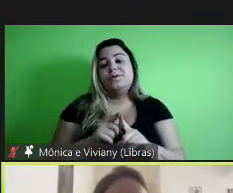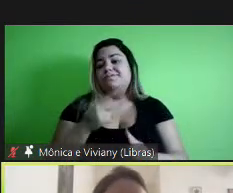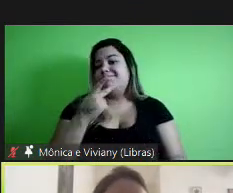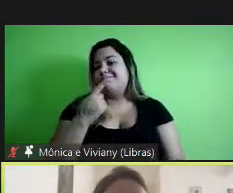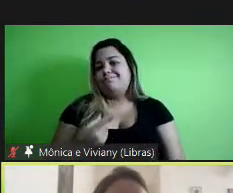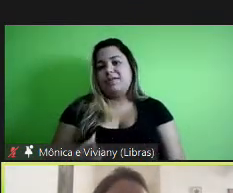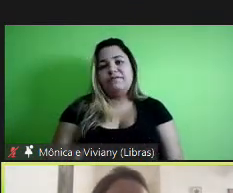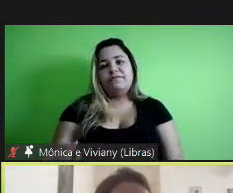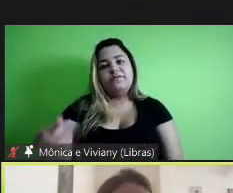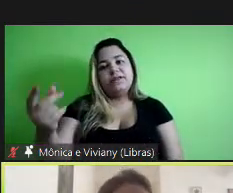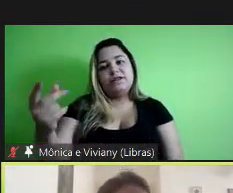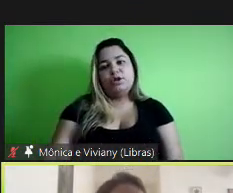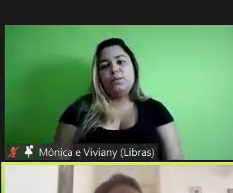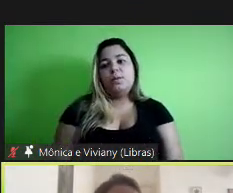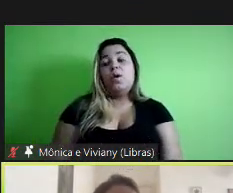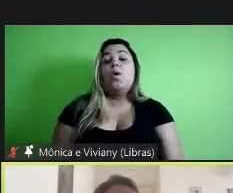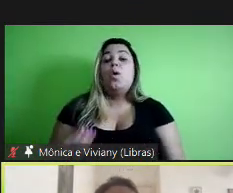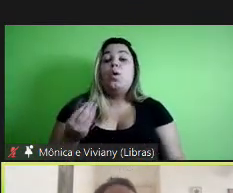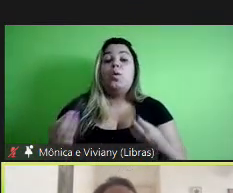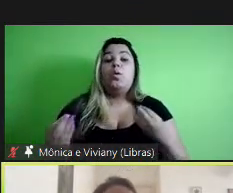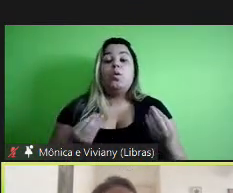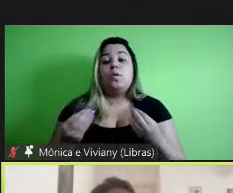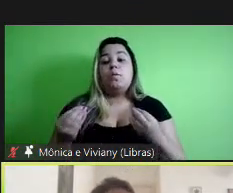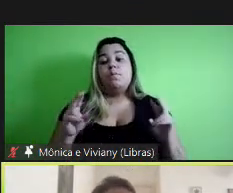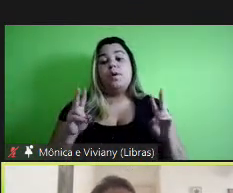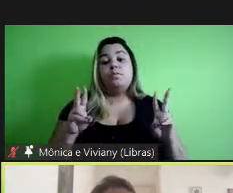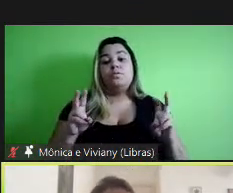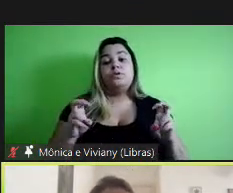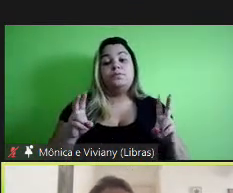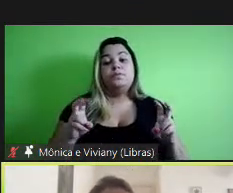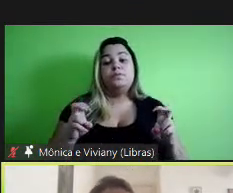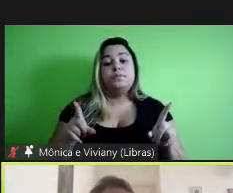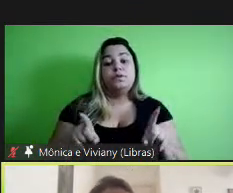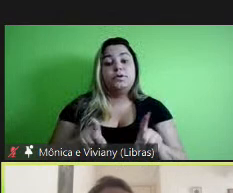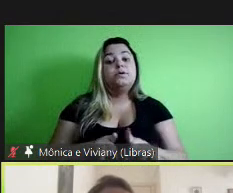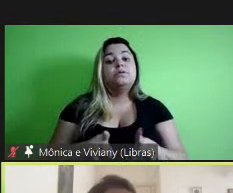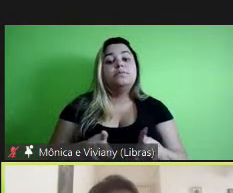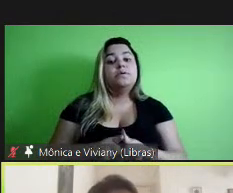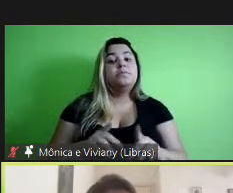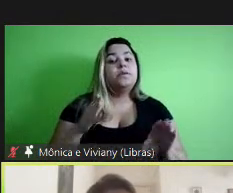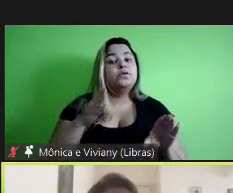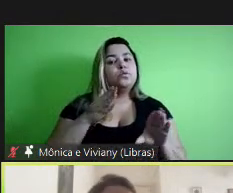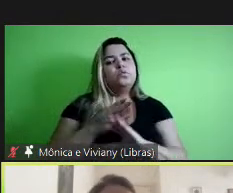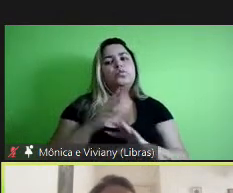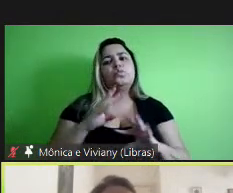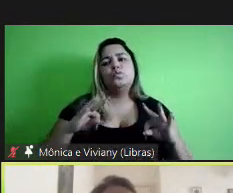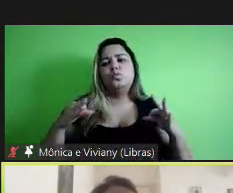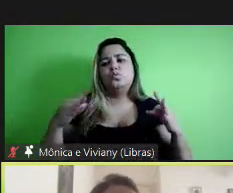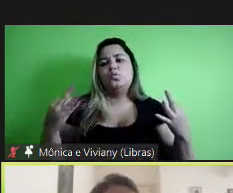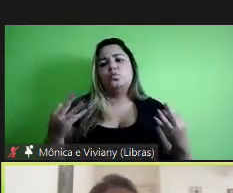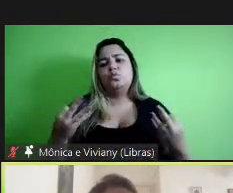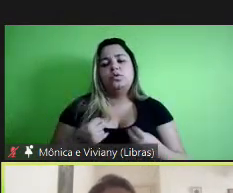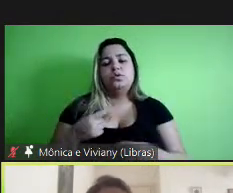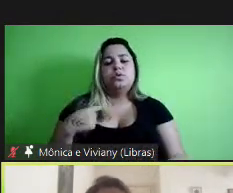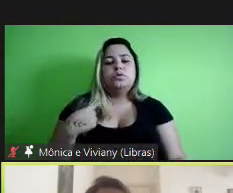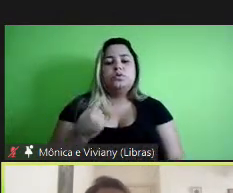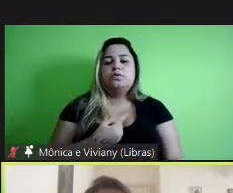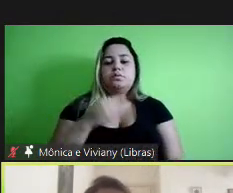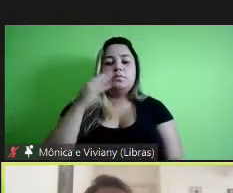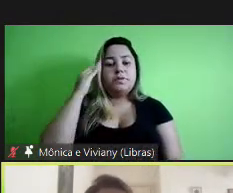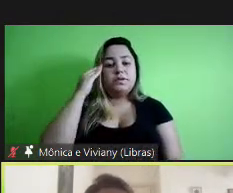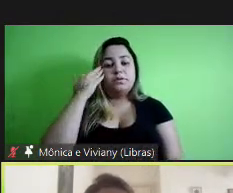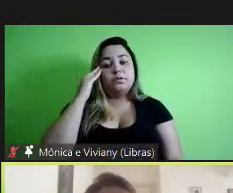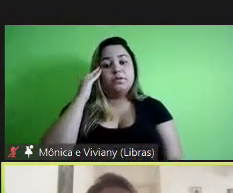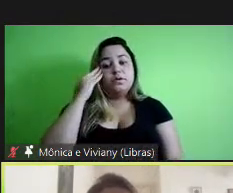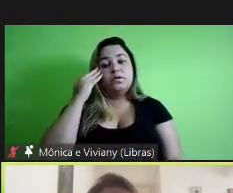restaurants, and food courts. So this is infinite. Since this is a very multidisciplinary theme that passes through everything